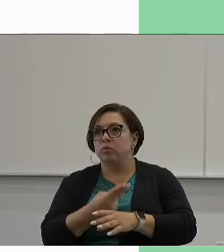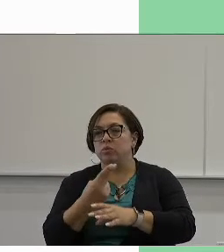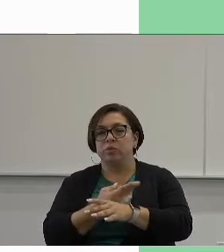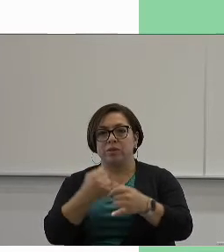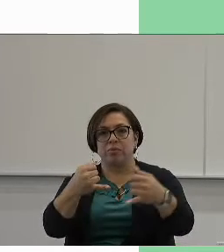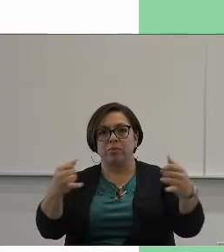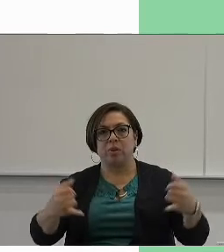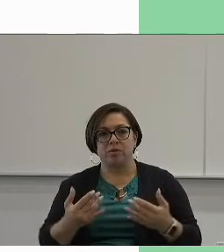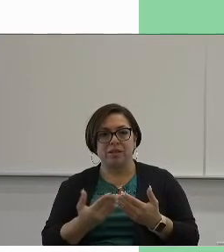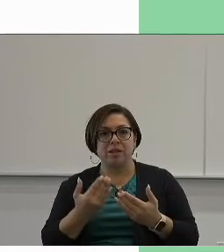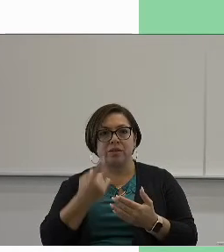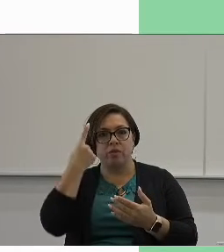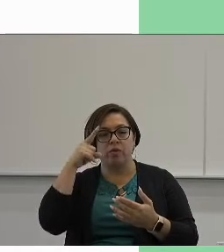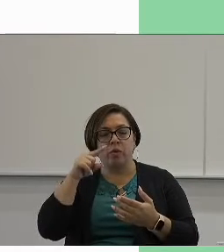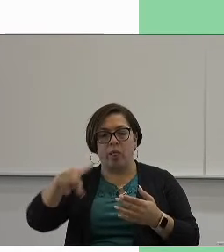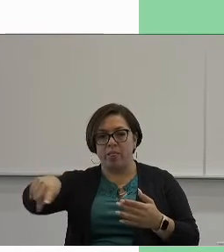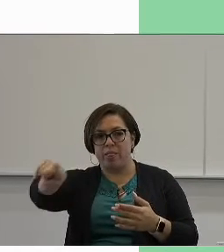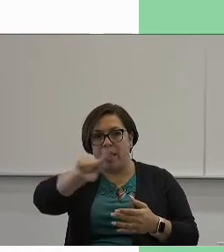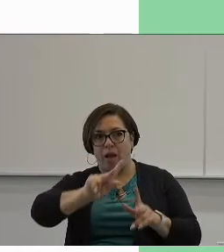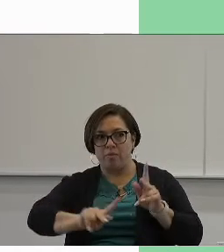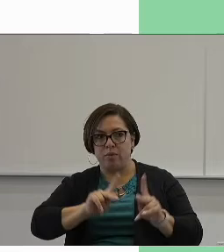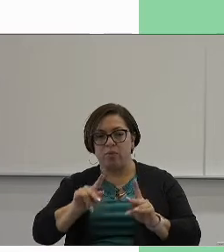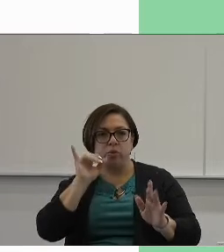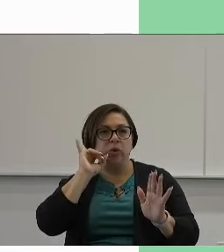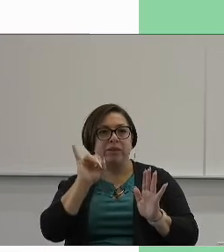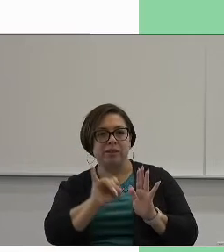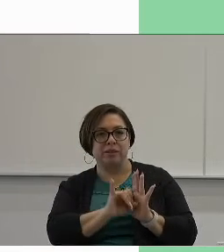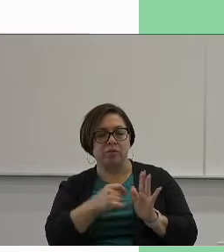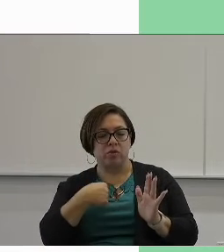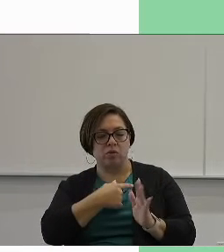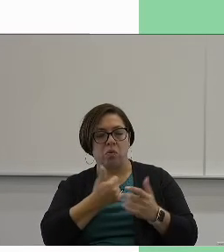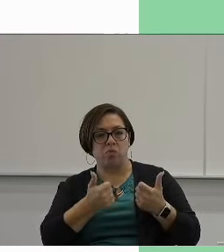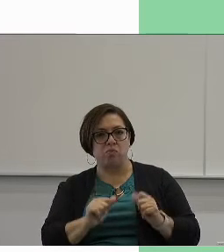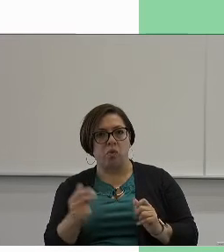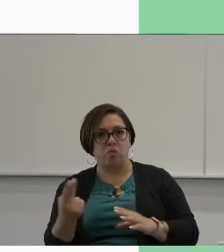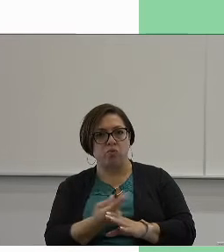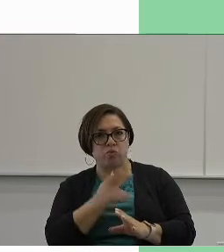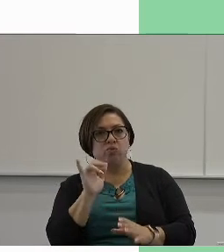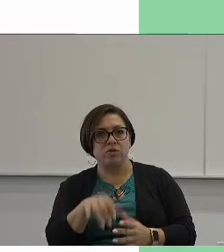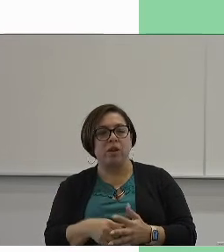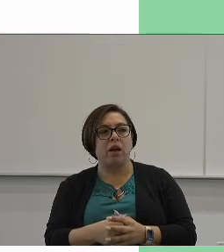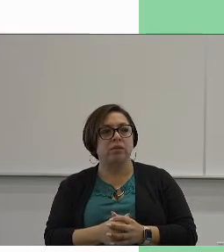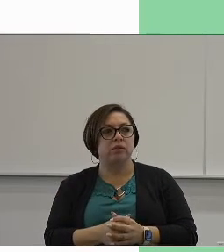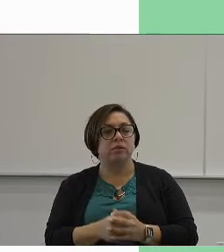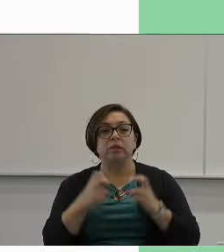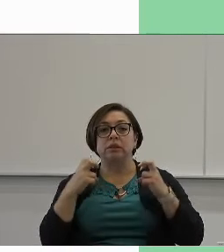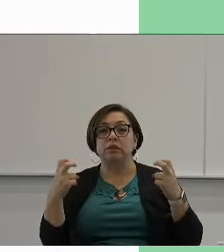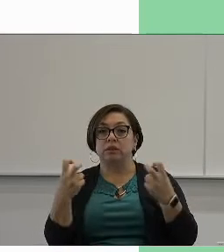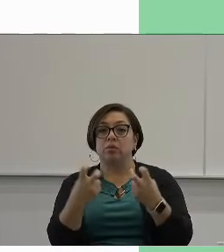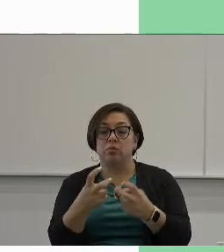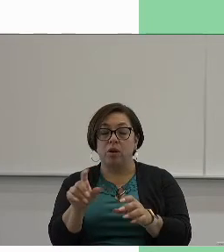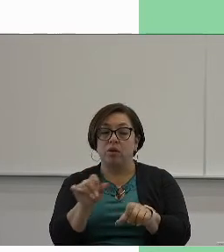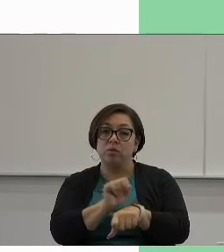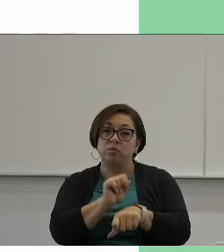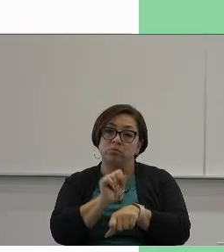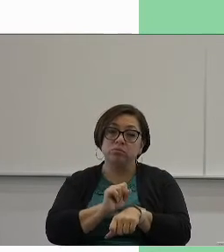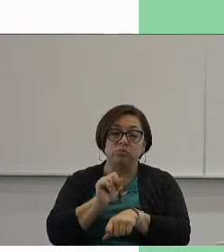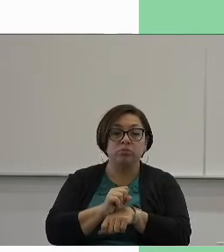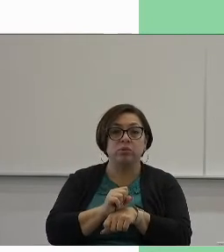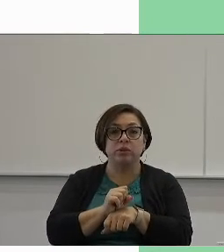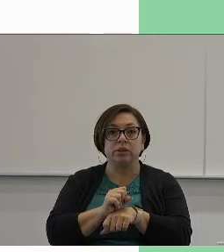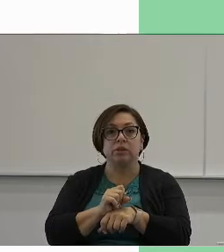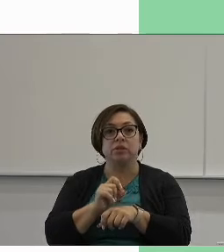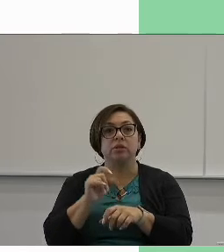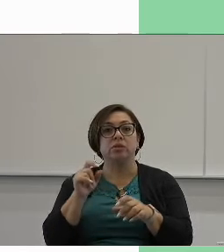identifiable boundaries makes it easy for them to identify that, and so that's why we try to use those. The committee has also worked very hard